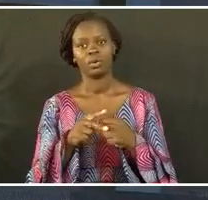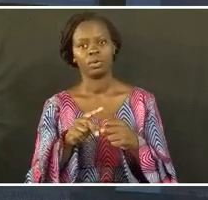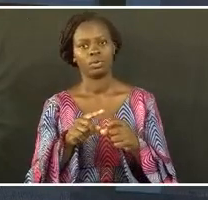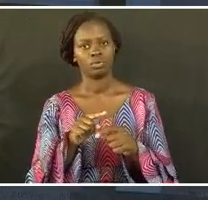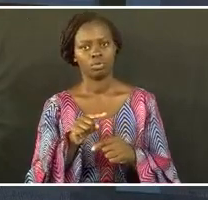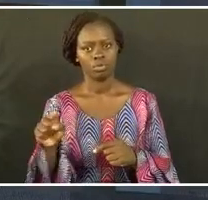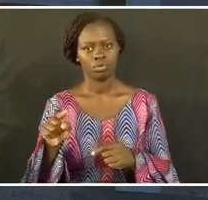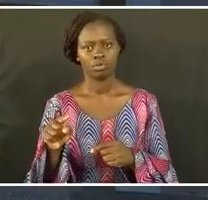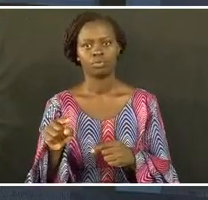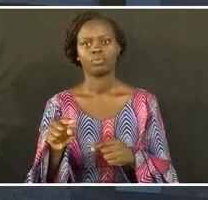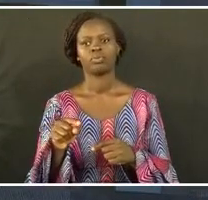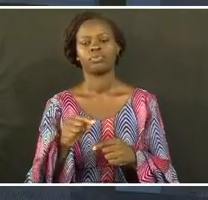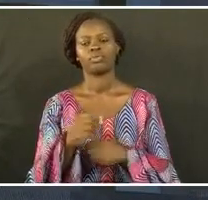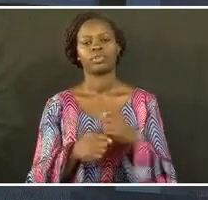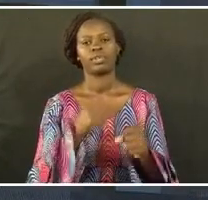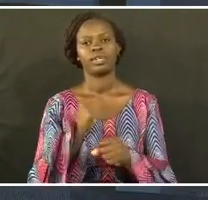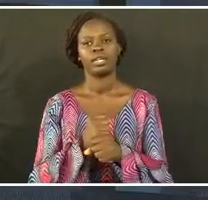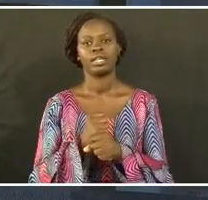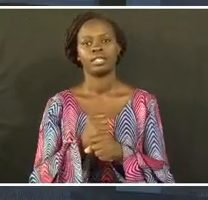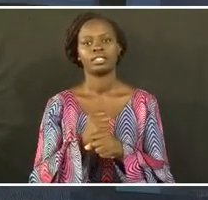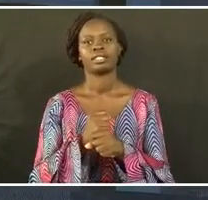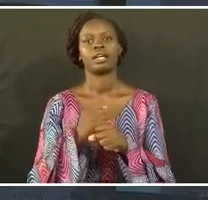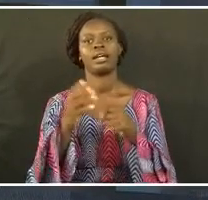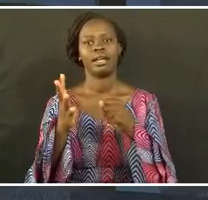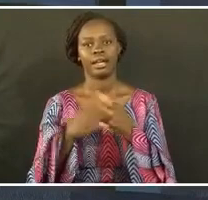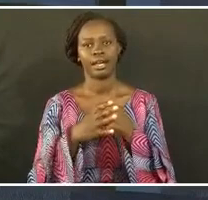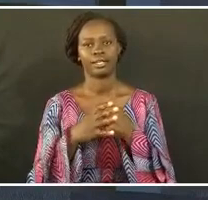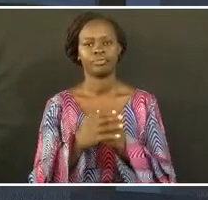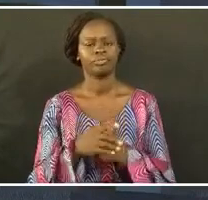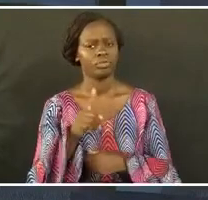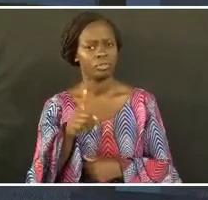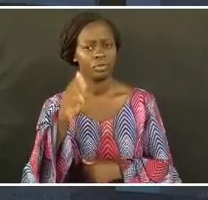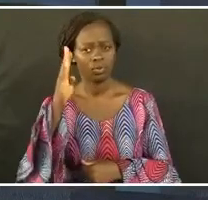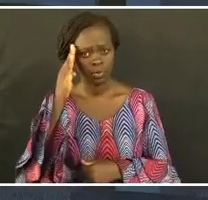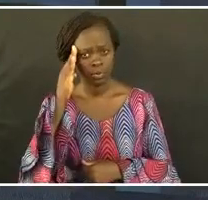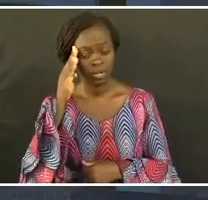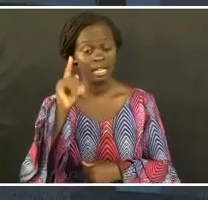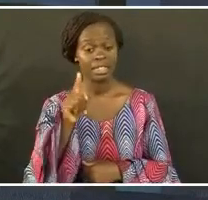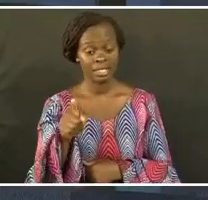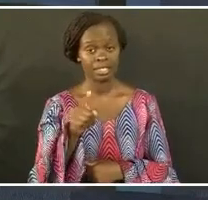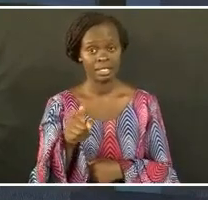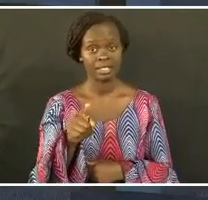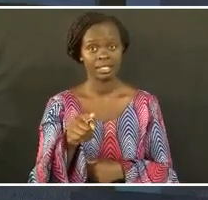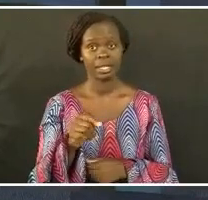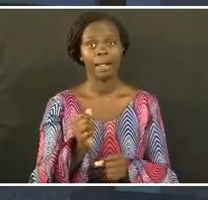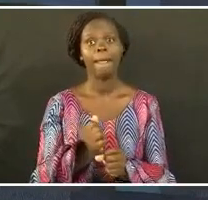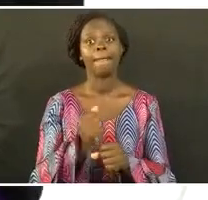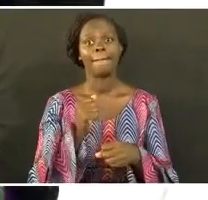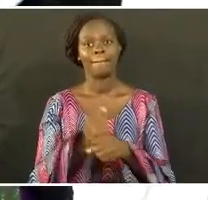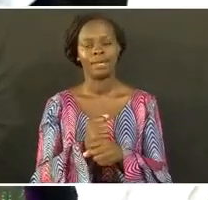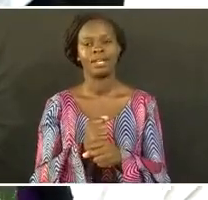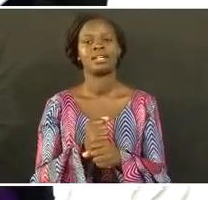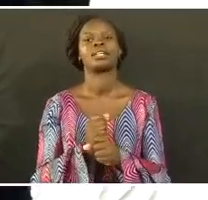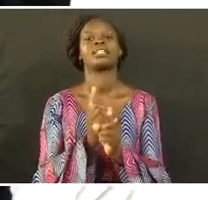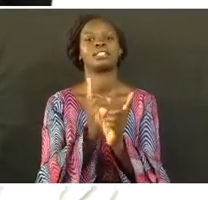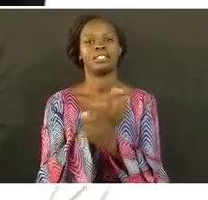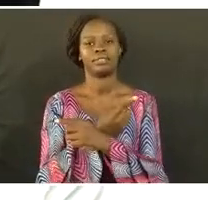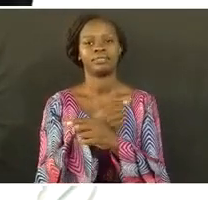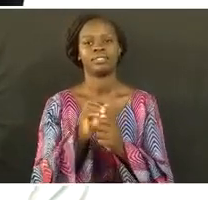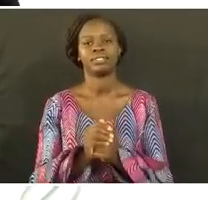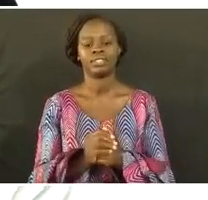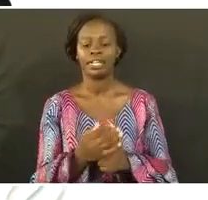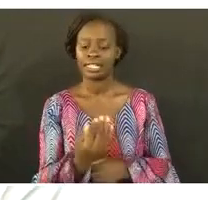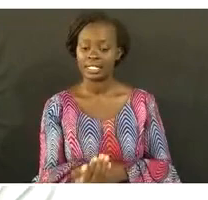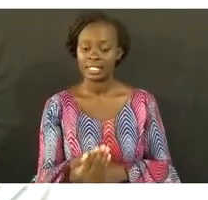come Paul. And you know what? It is going to make a difference. Your child needs to know that even